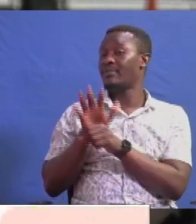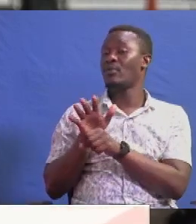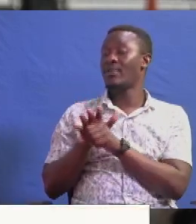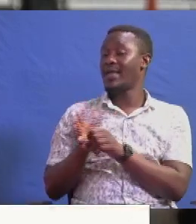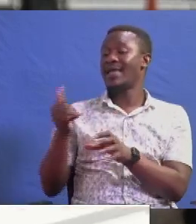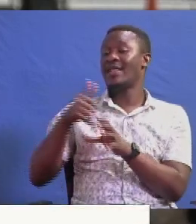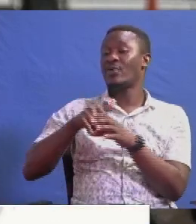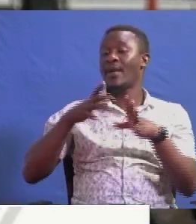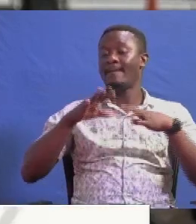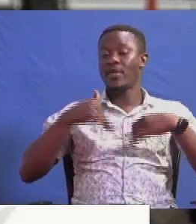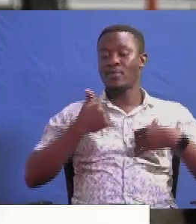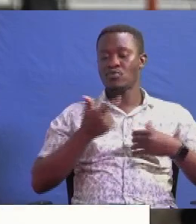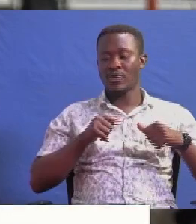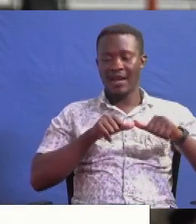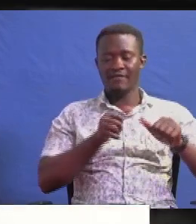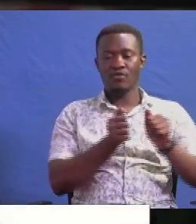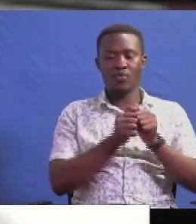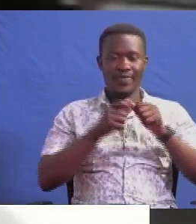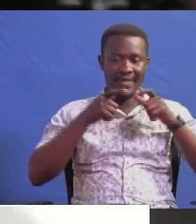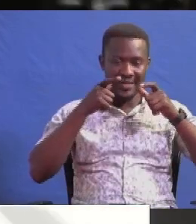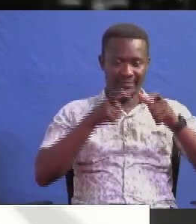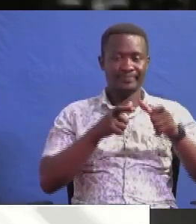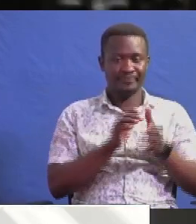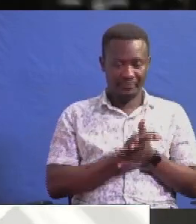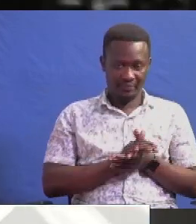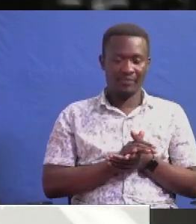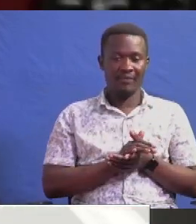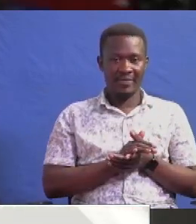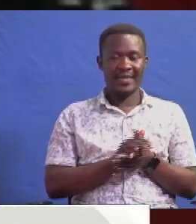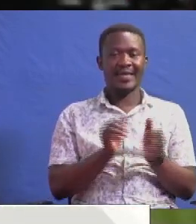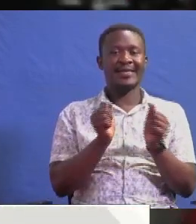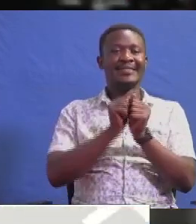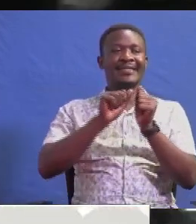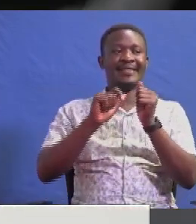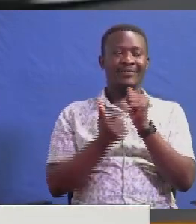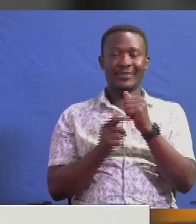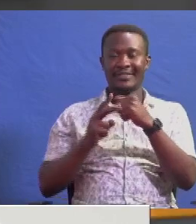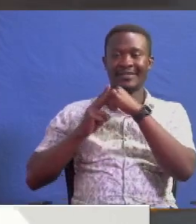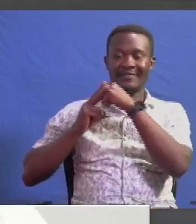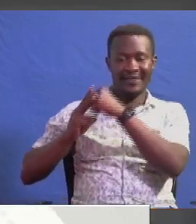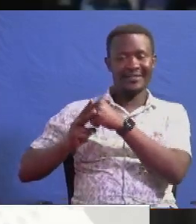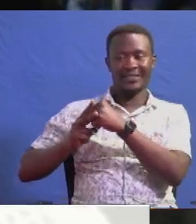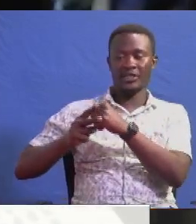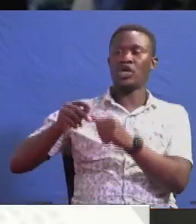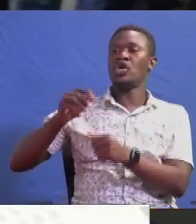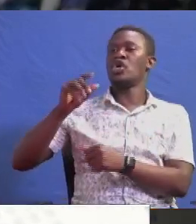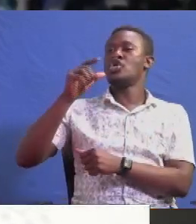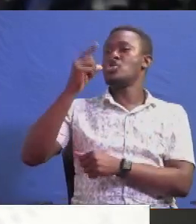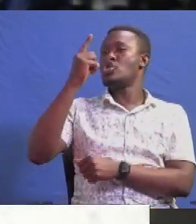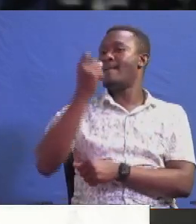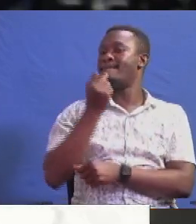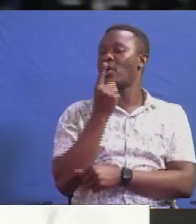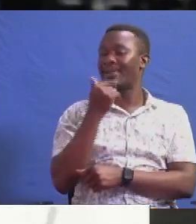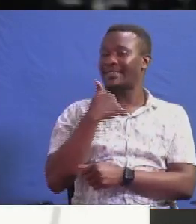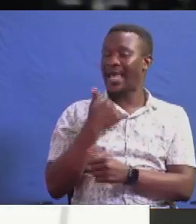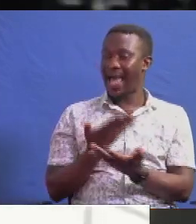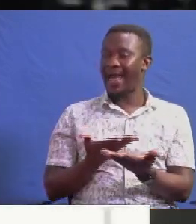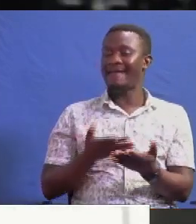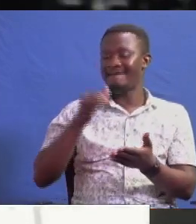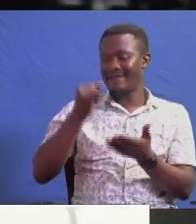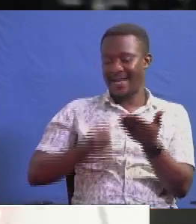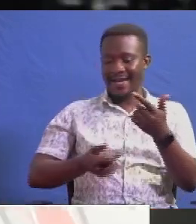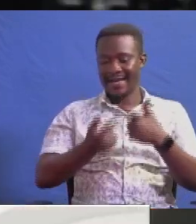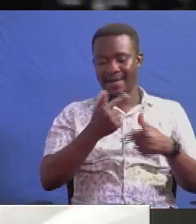those people who are living with HIV. These 10,700 doses are finally reaching